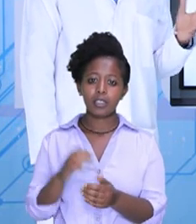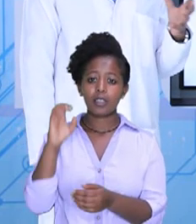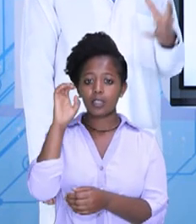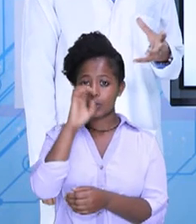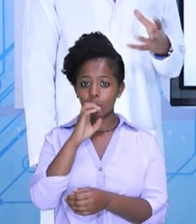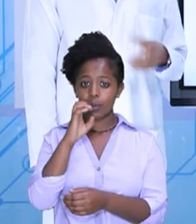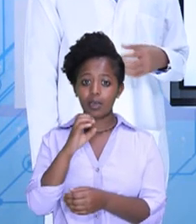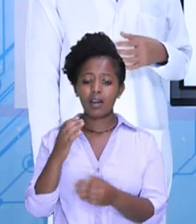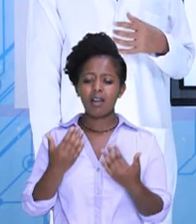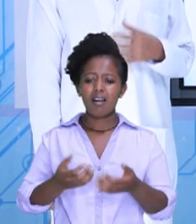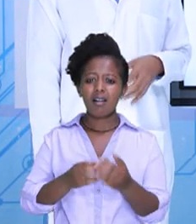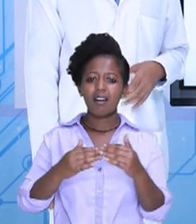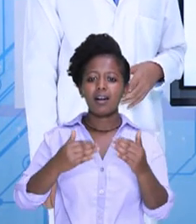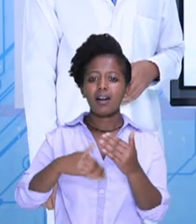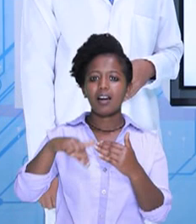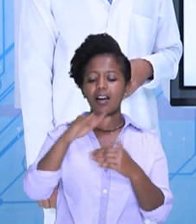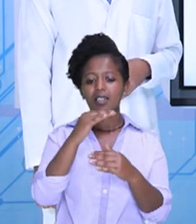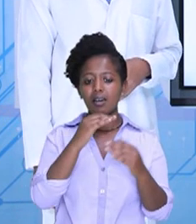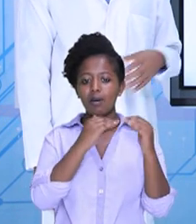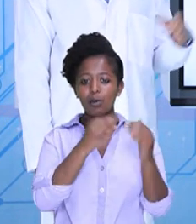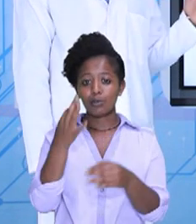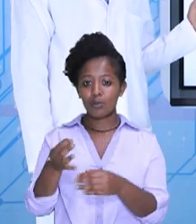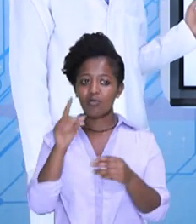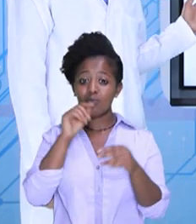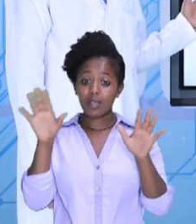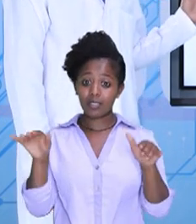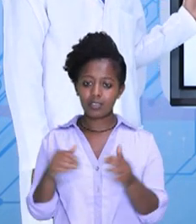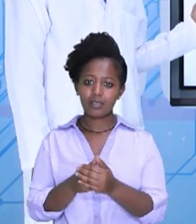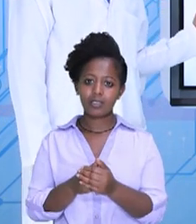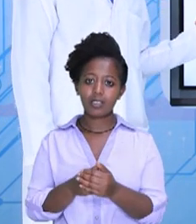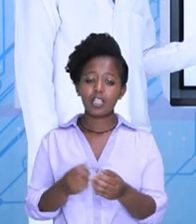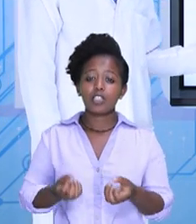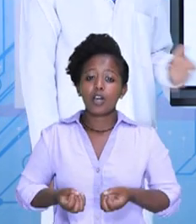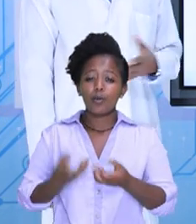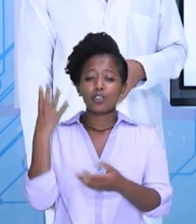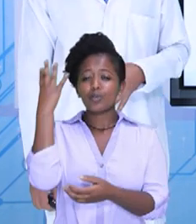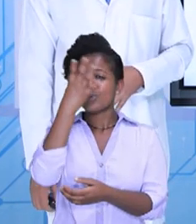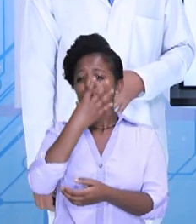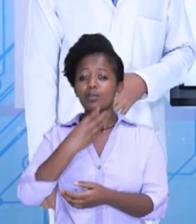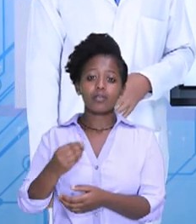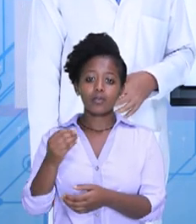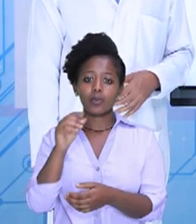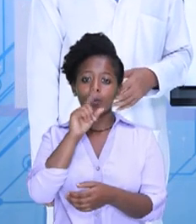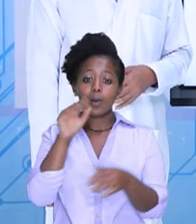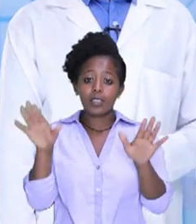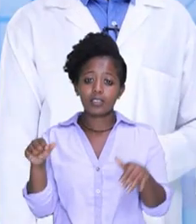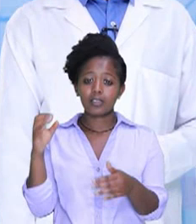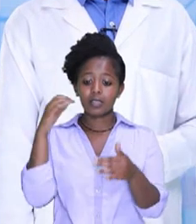Ethiopia have high amounts of birds. From that one, the most beautiful bird in Ethiopia